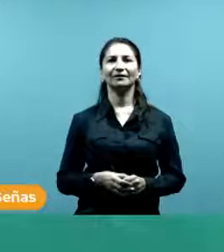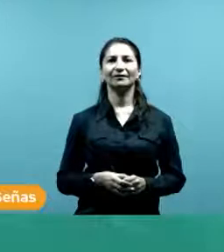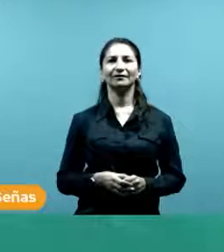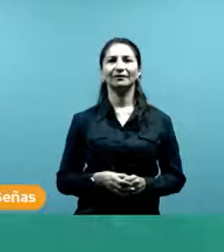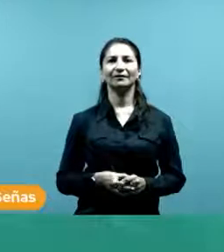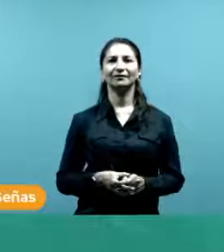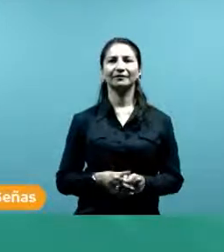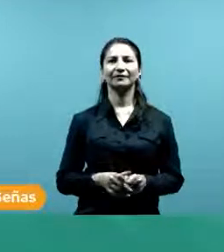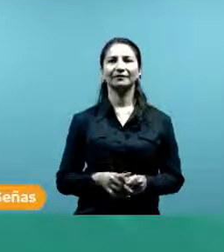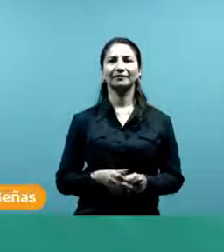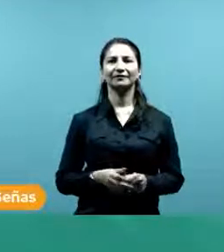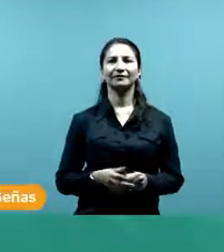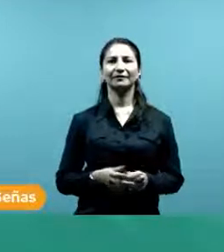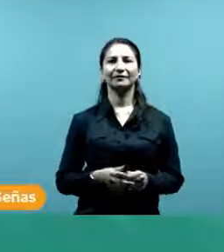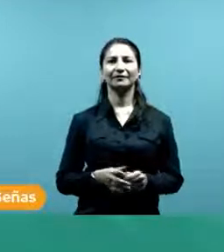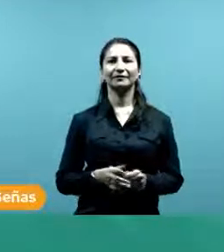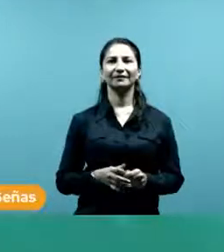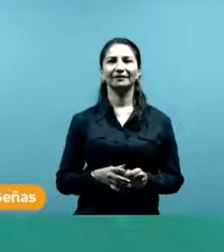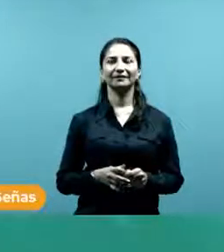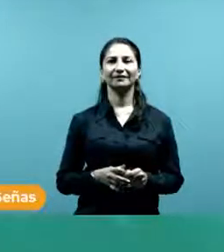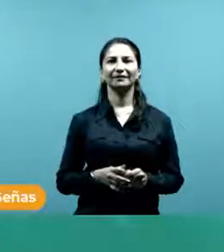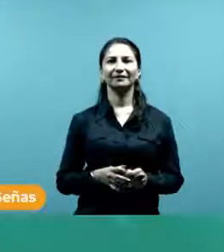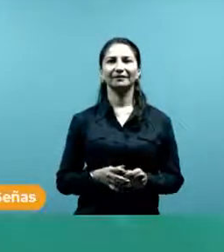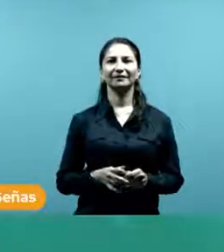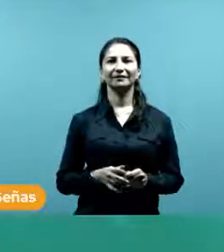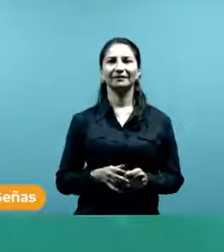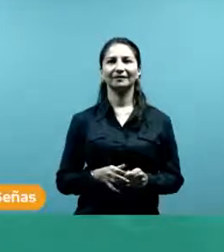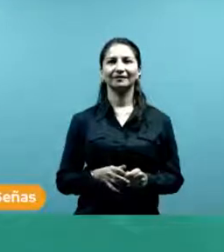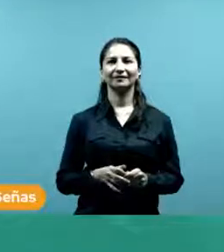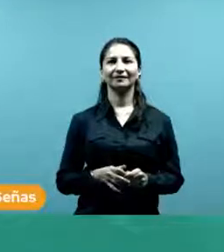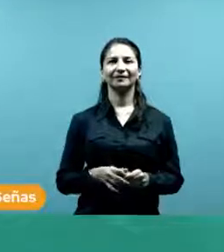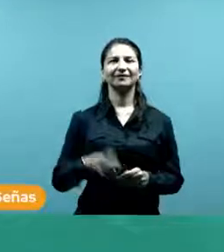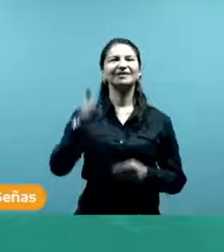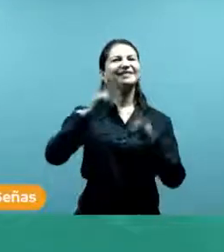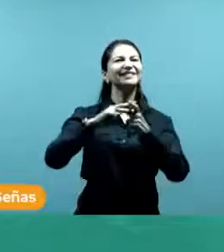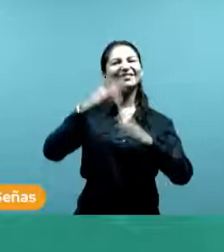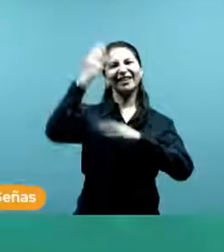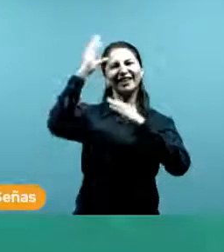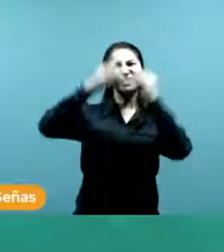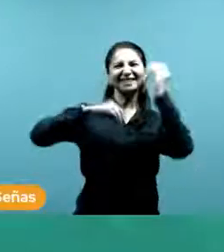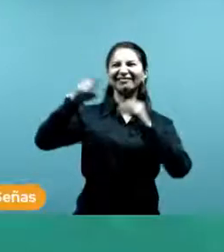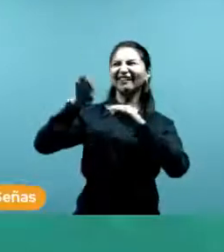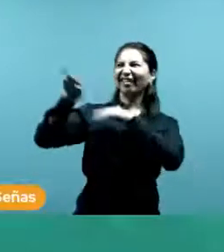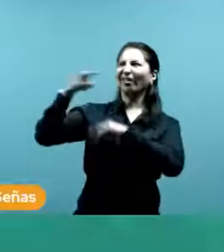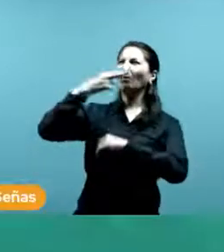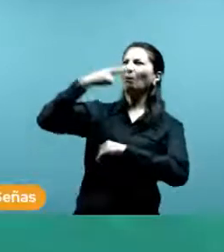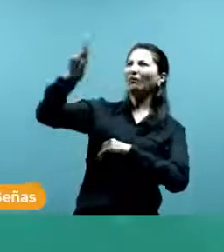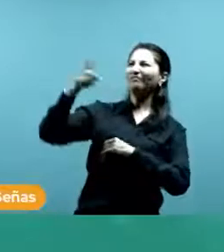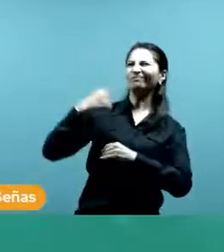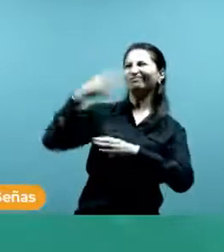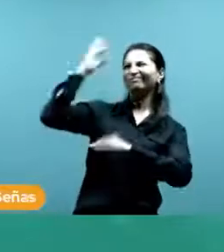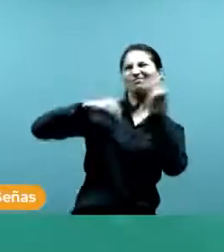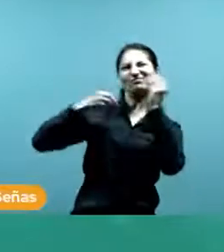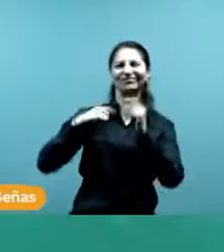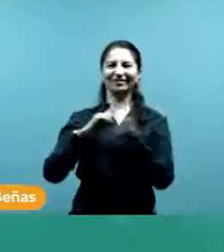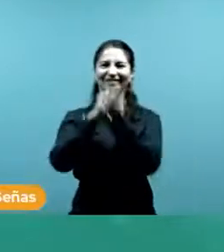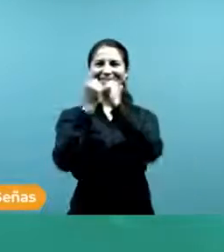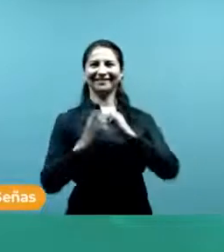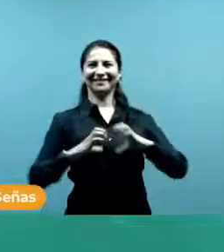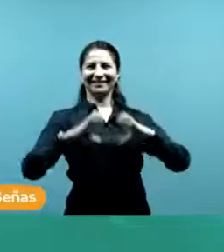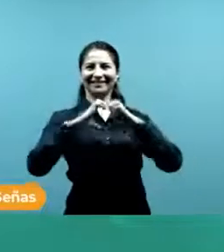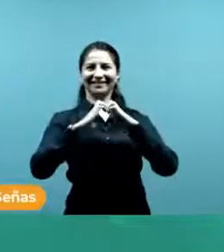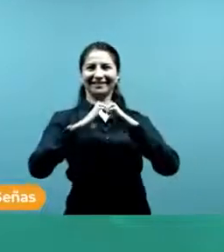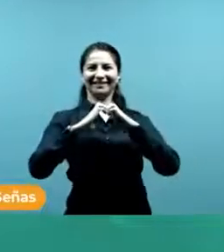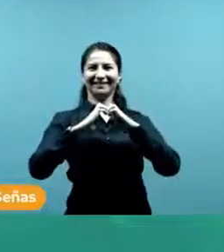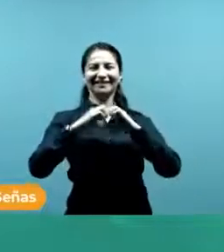fue contrastado por estas personas que dijeron que no estaban de acuerdo con esas acciones malévolas. So this is basically the end